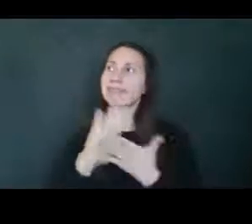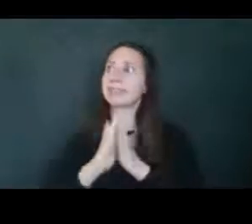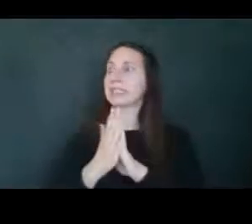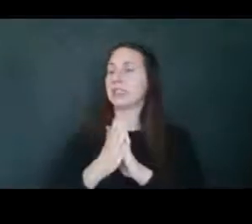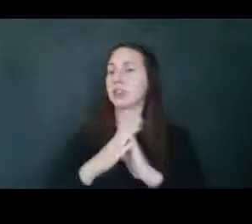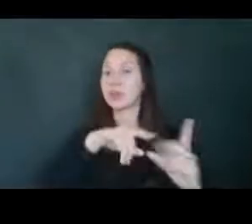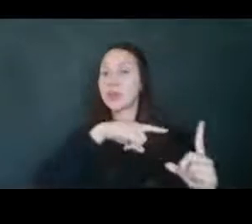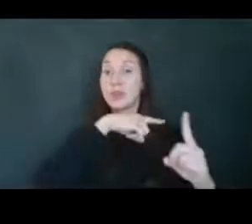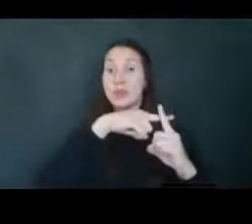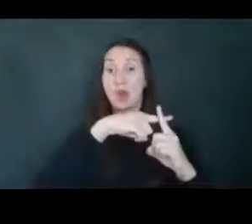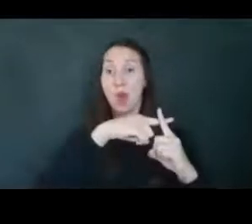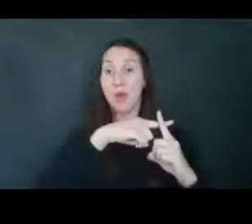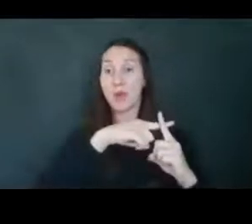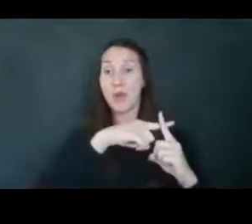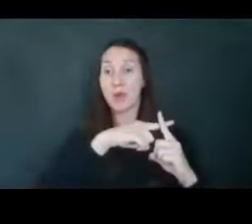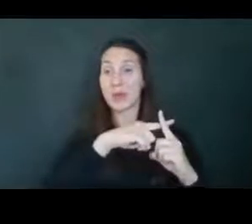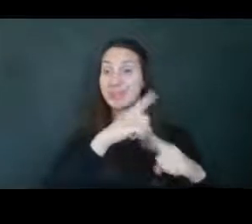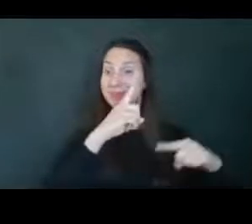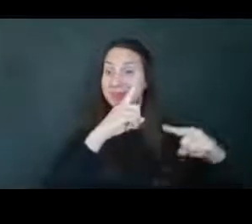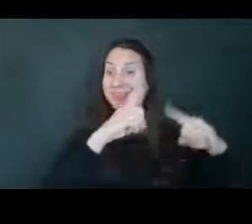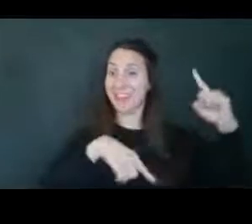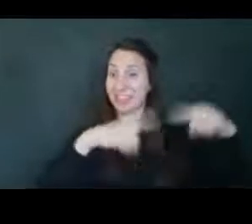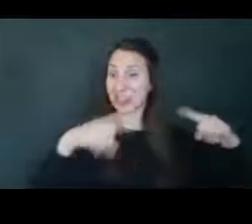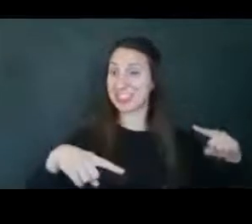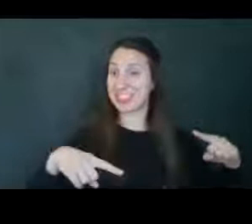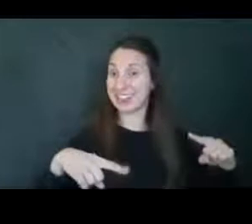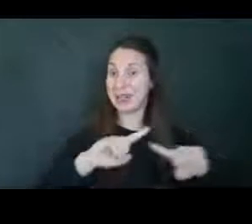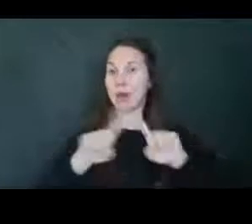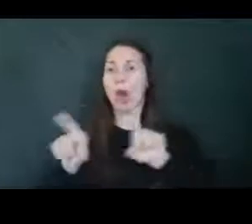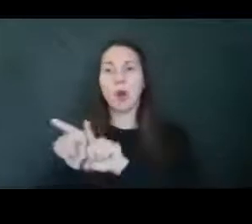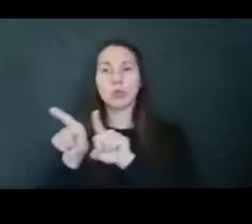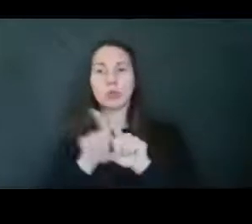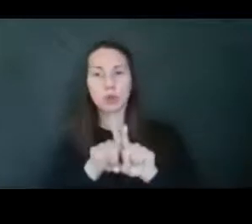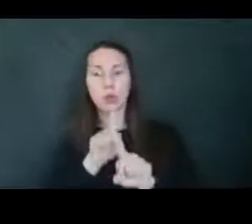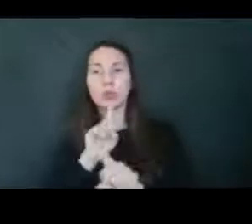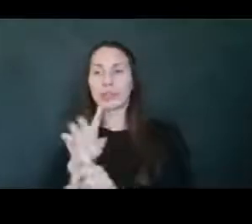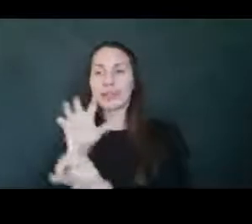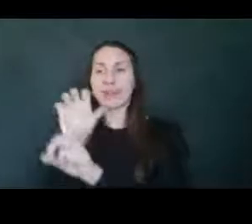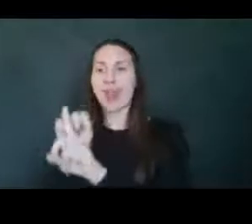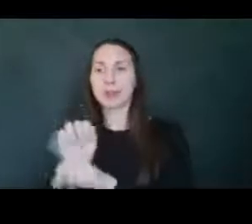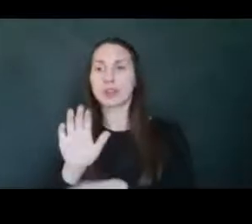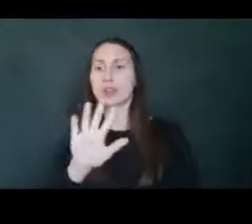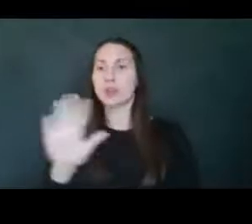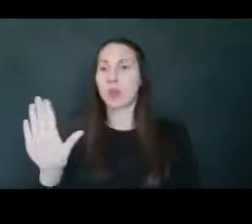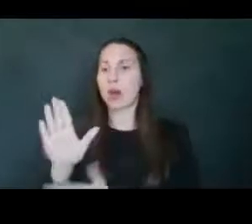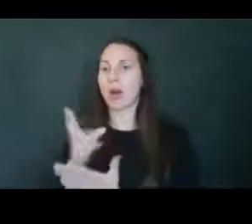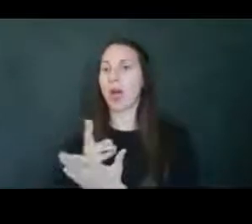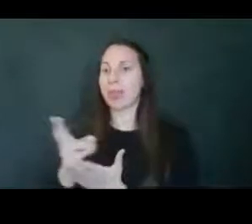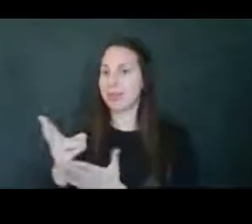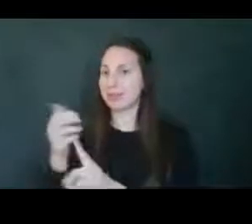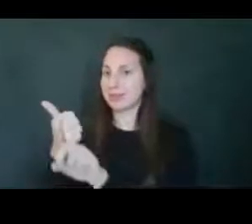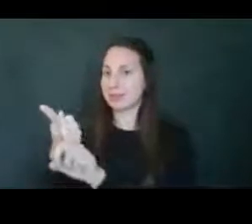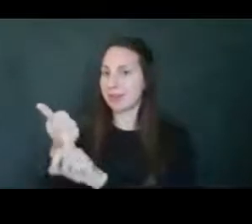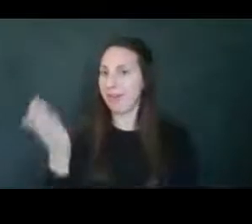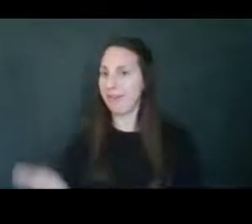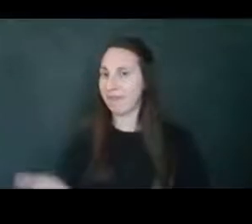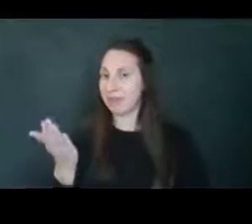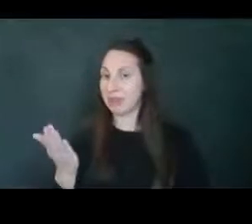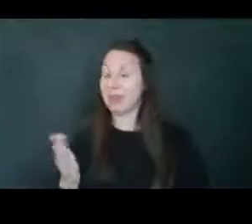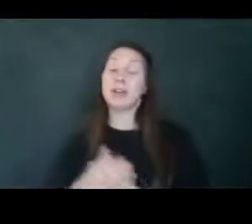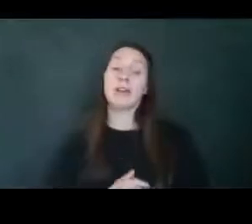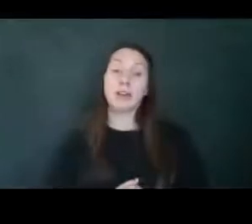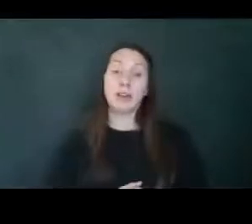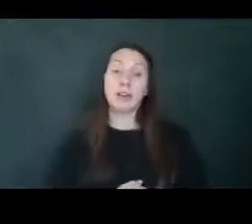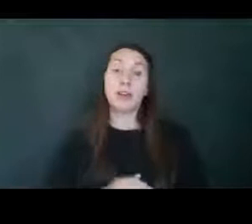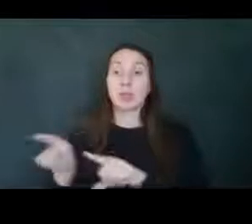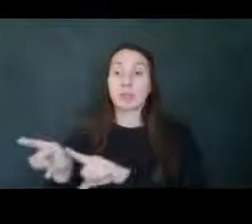pro-diverse in our marketing, but also really capturing who we authentically are. It also sends a message that people of various